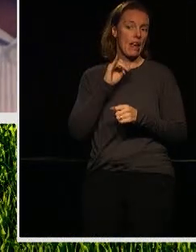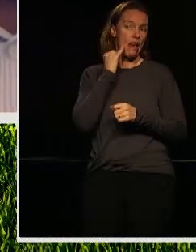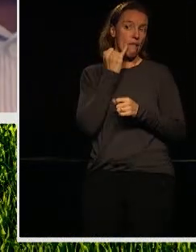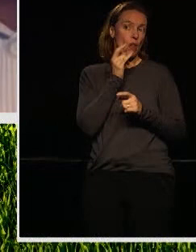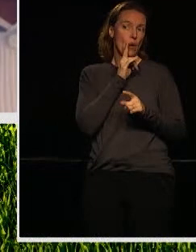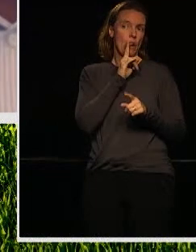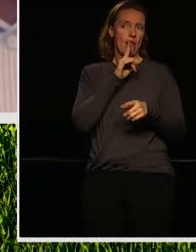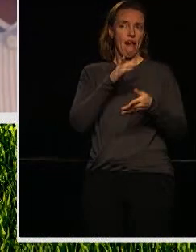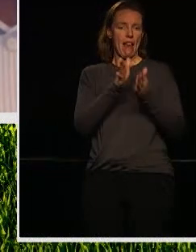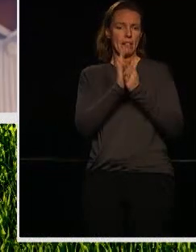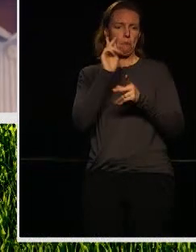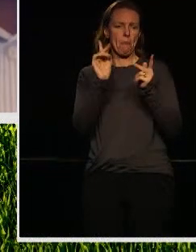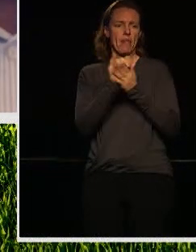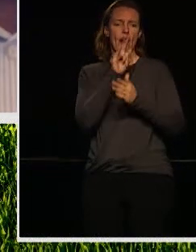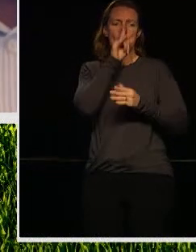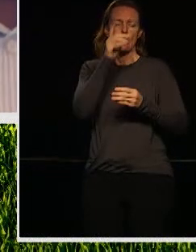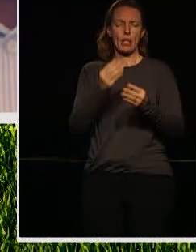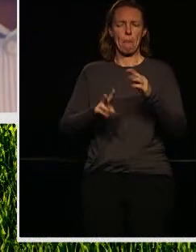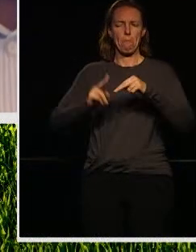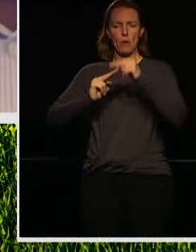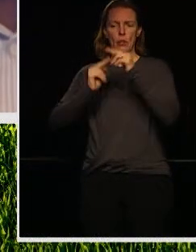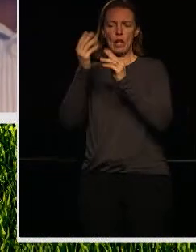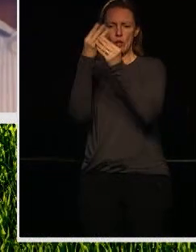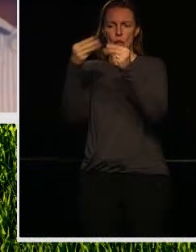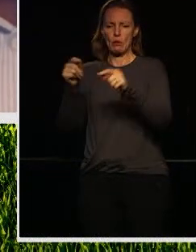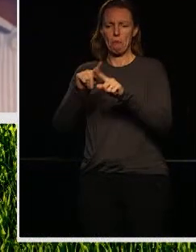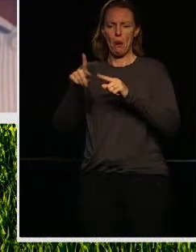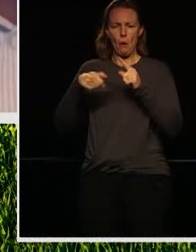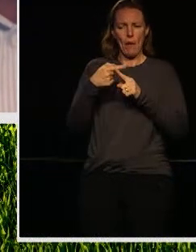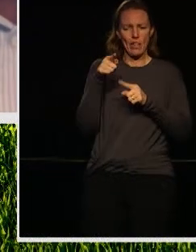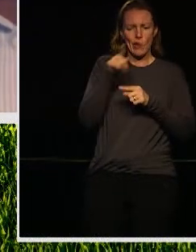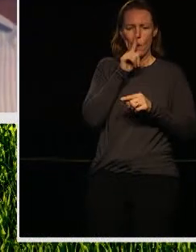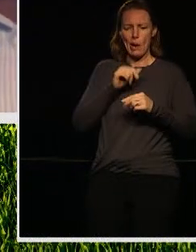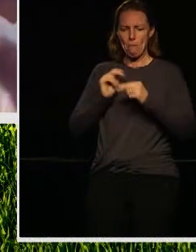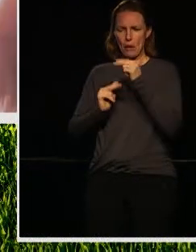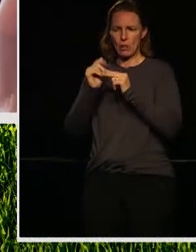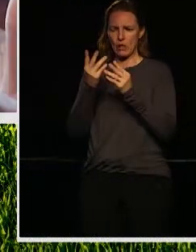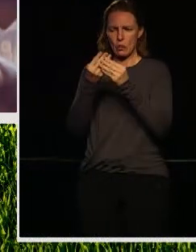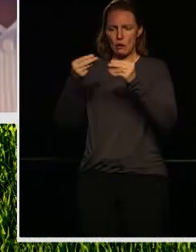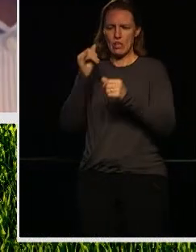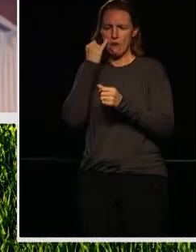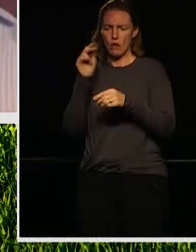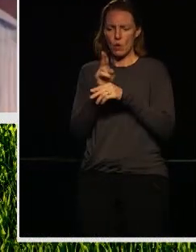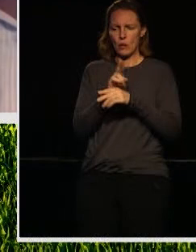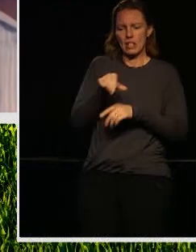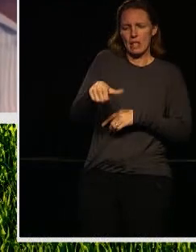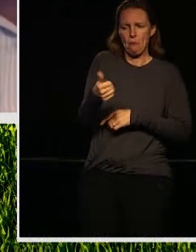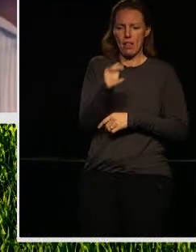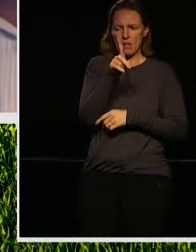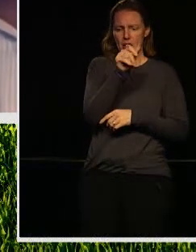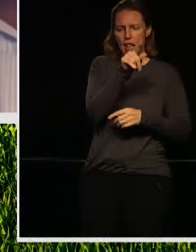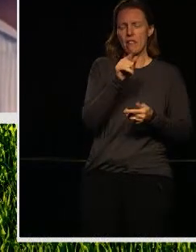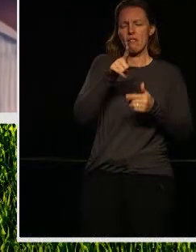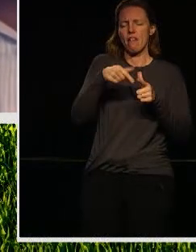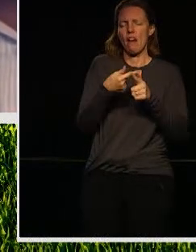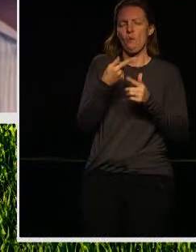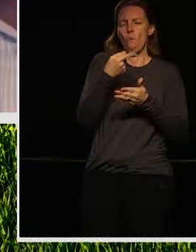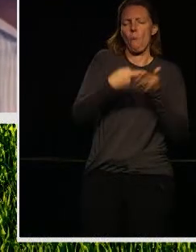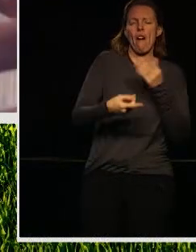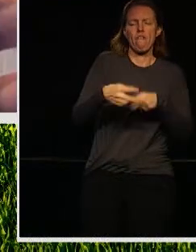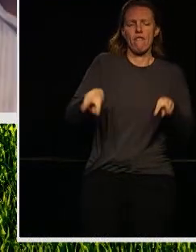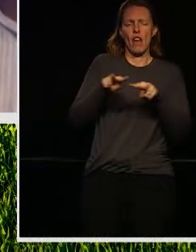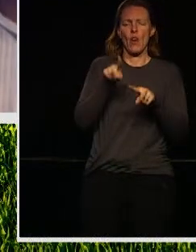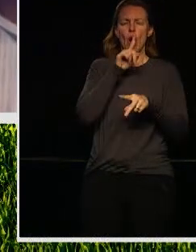solutions, it's easy for me to say this, but when you're building solutions, if you're going to use someone else's data, then what value are you really adding to